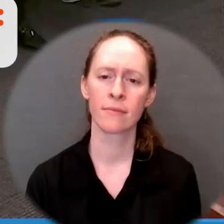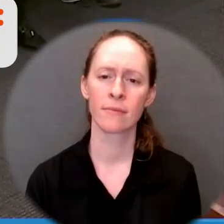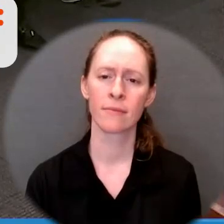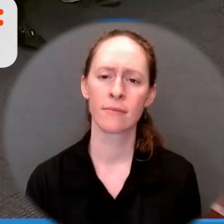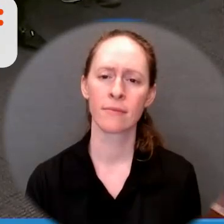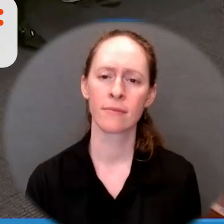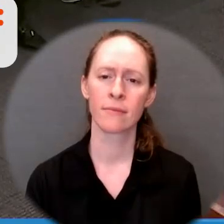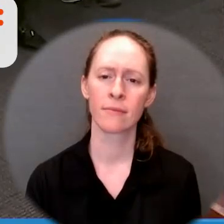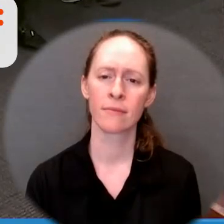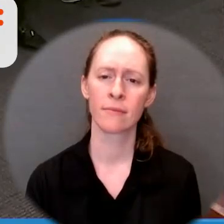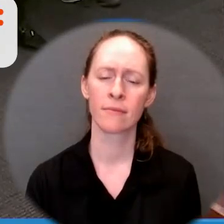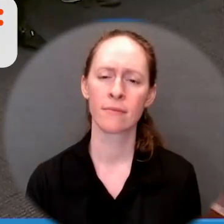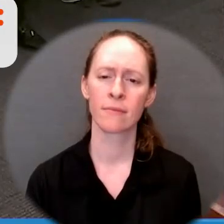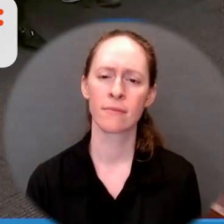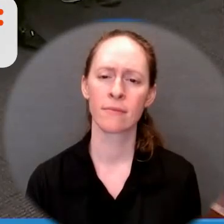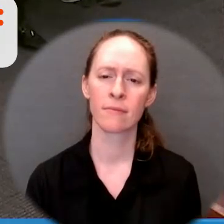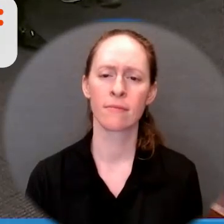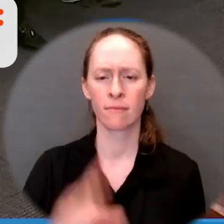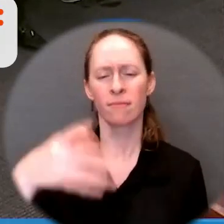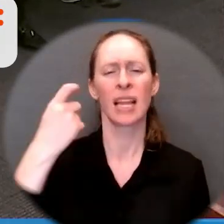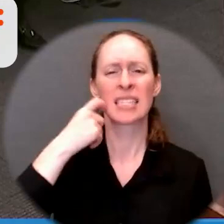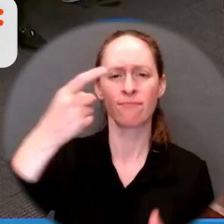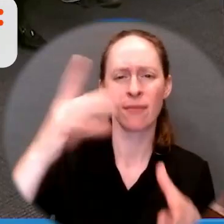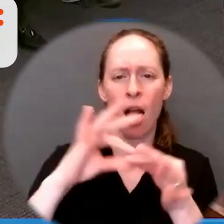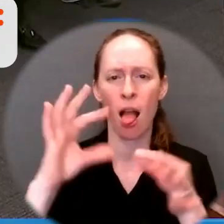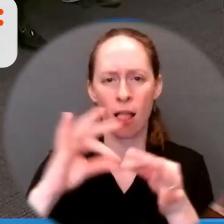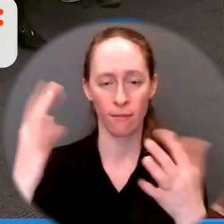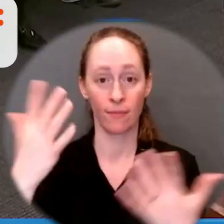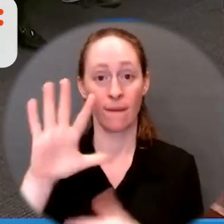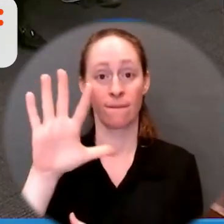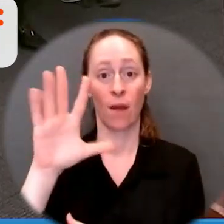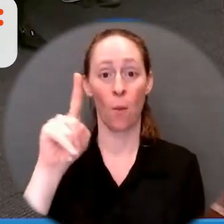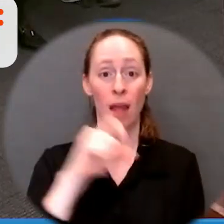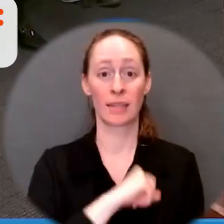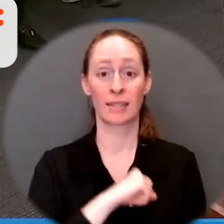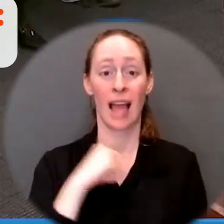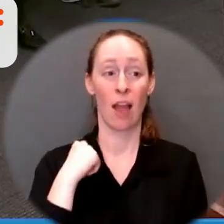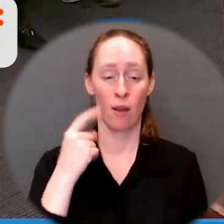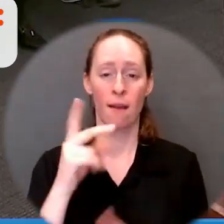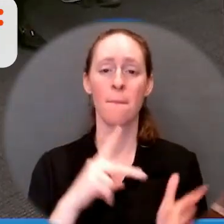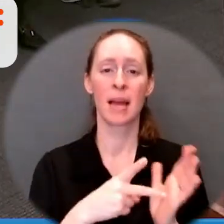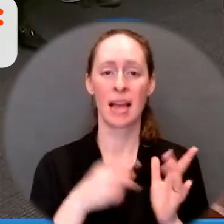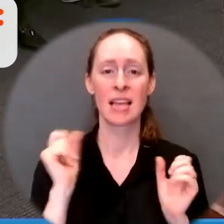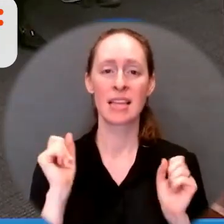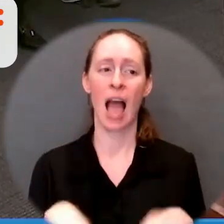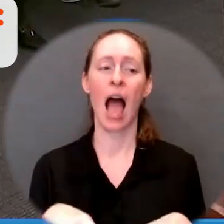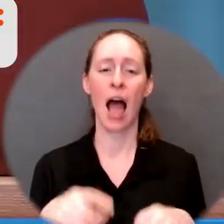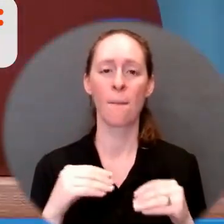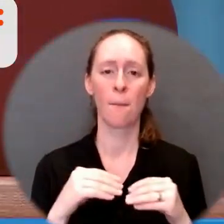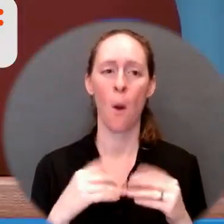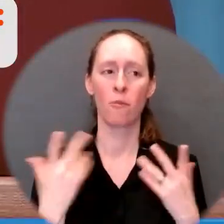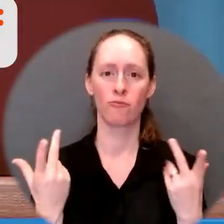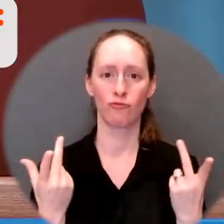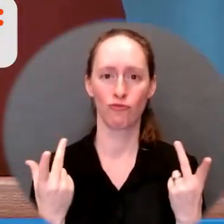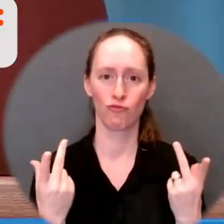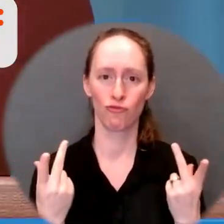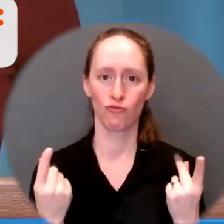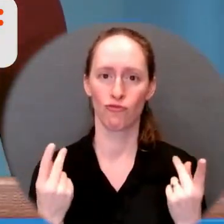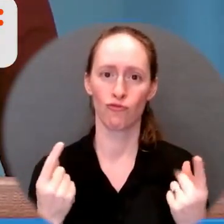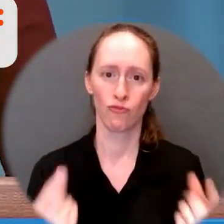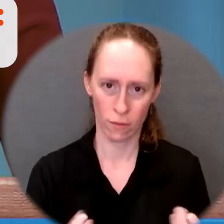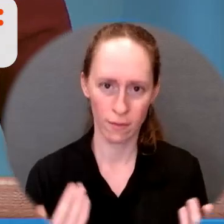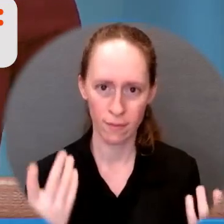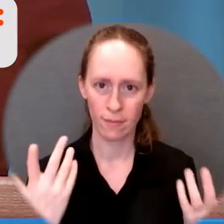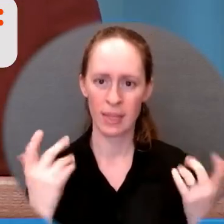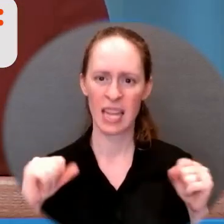room. Is it specifically judicial nominees? Kind of, what's the list of? So we have been very clear that judicial nominees is a priority for